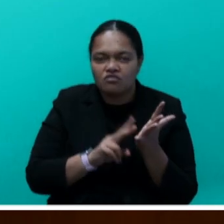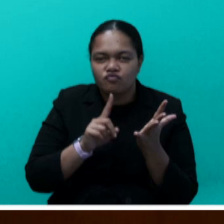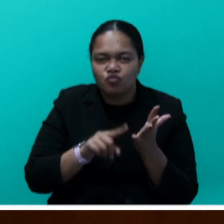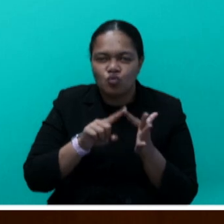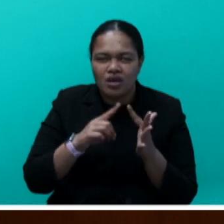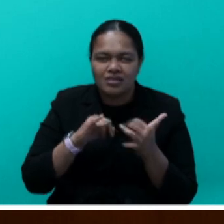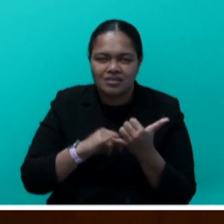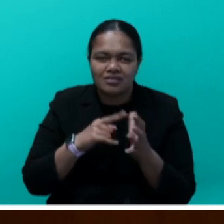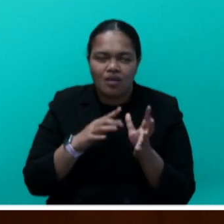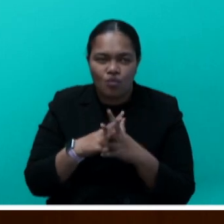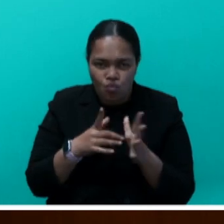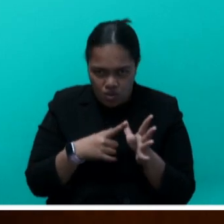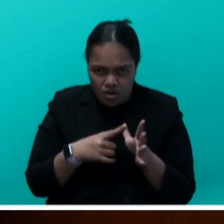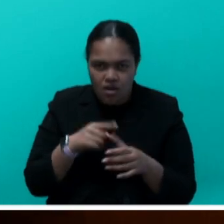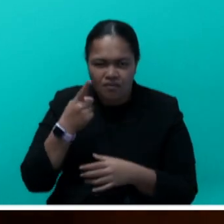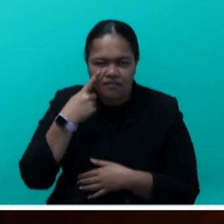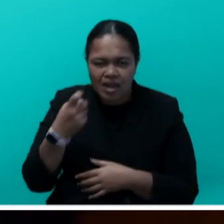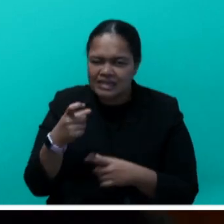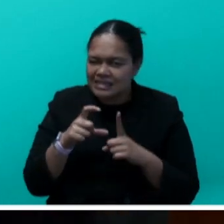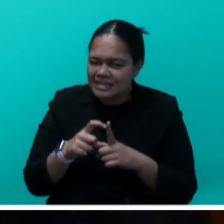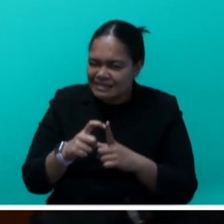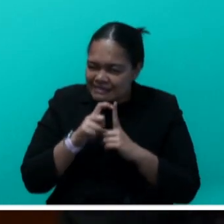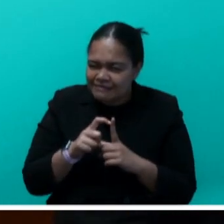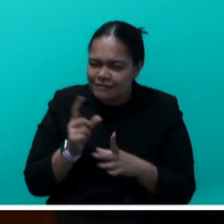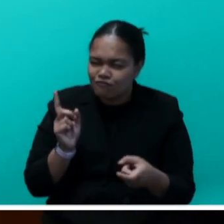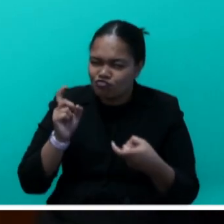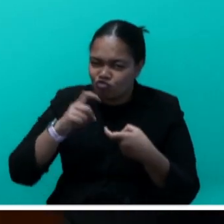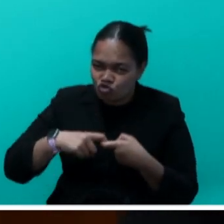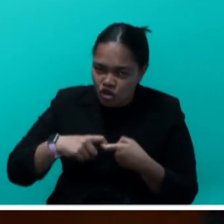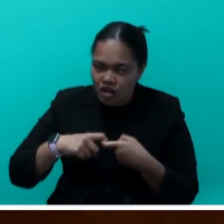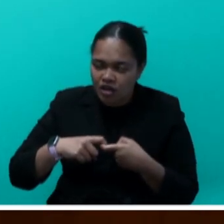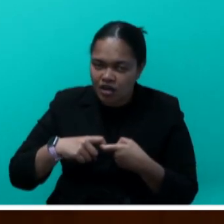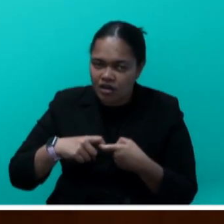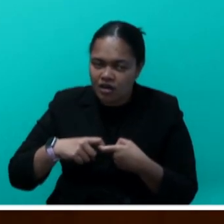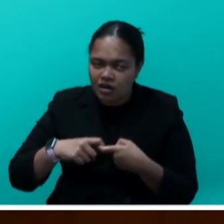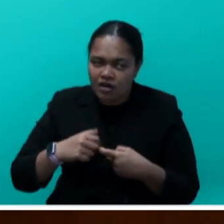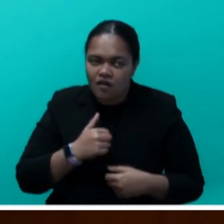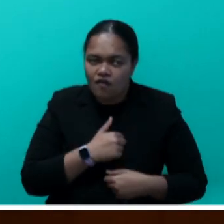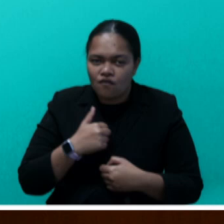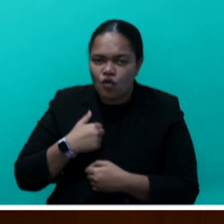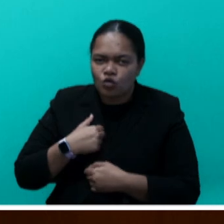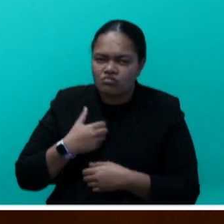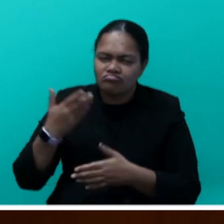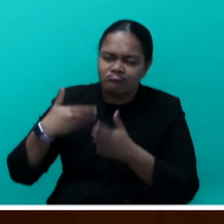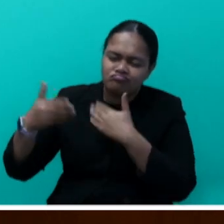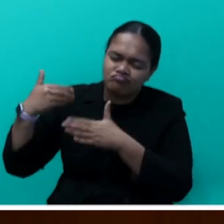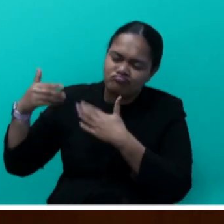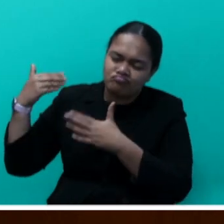who found it difficult to join the forces of colonial forces of the